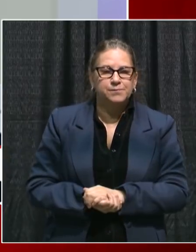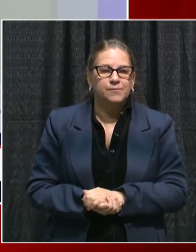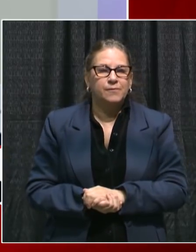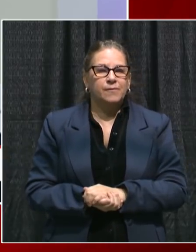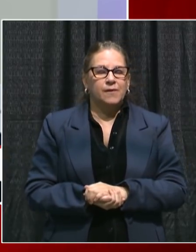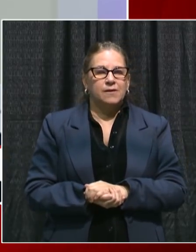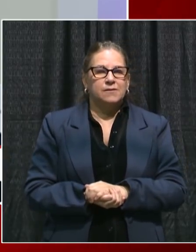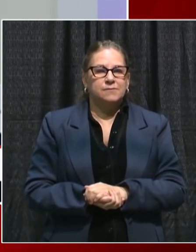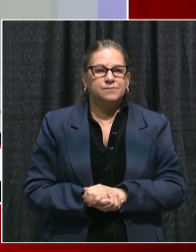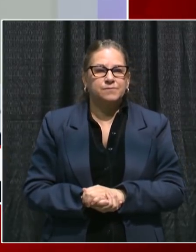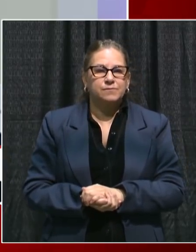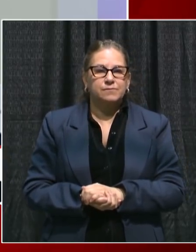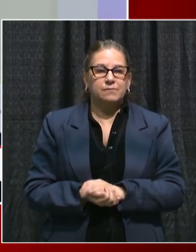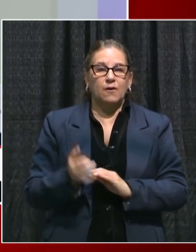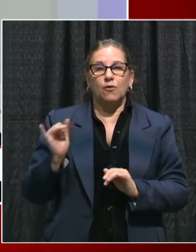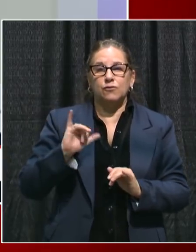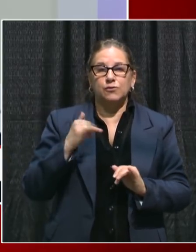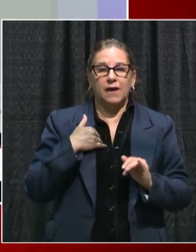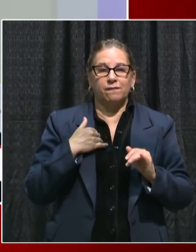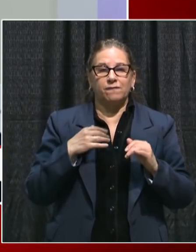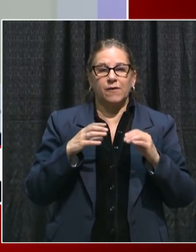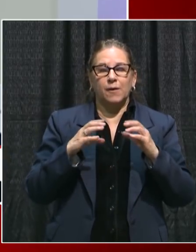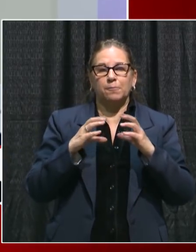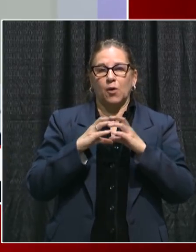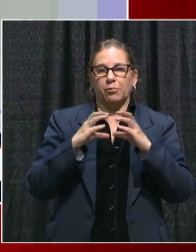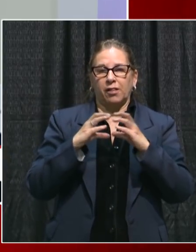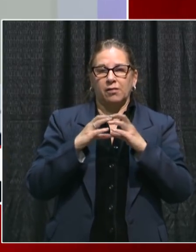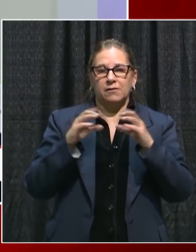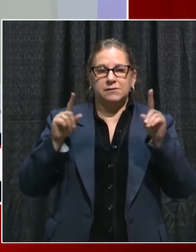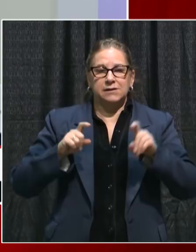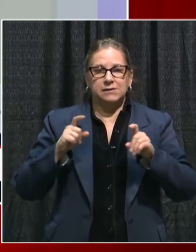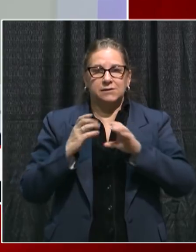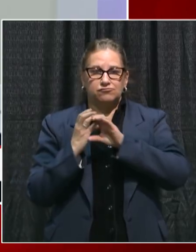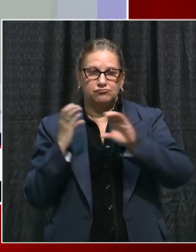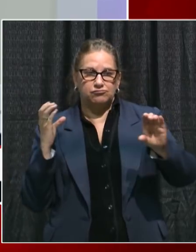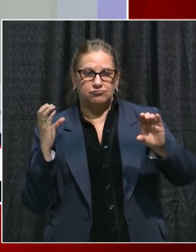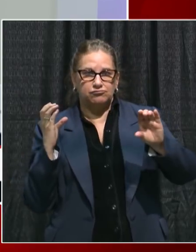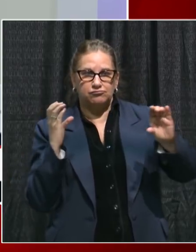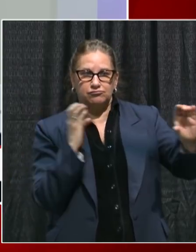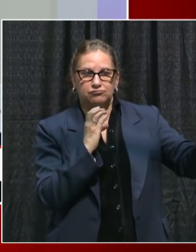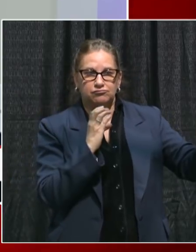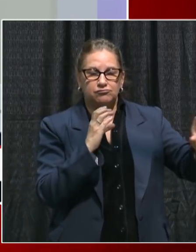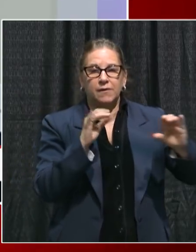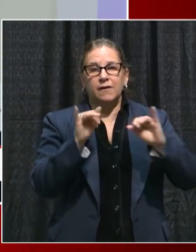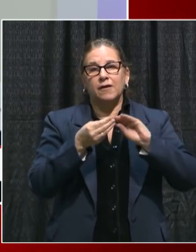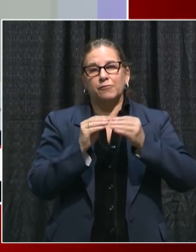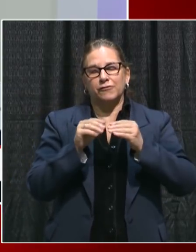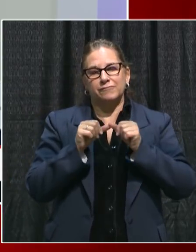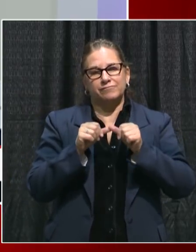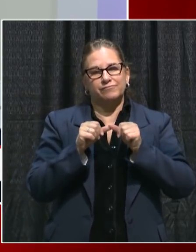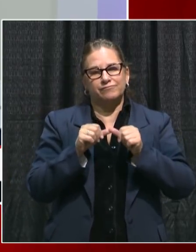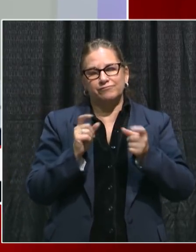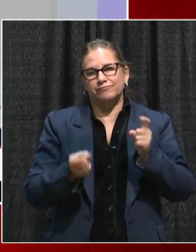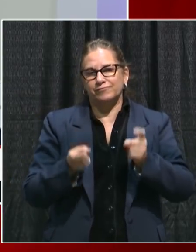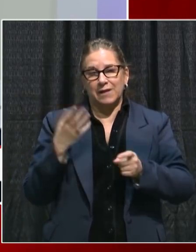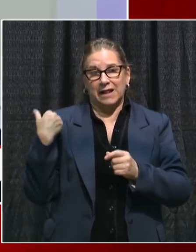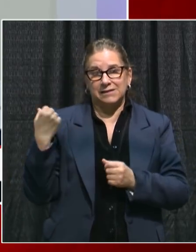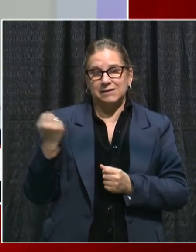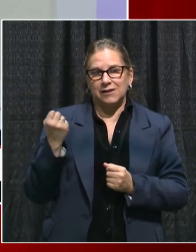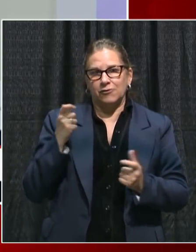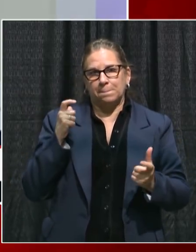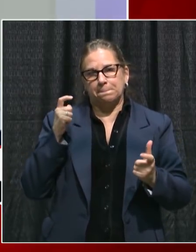capability. So again, the numbers are going to fluctuate from day to day, but that 289 has been our highest day so